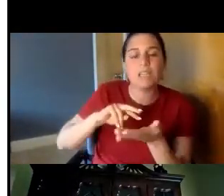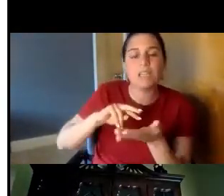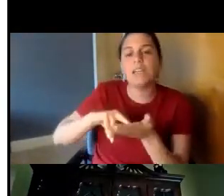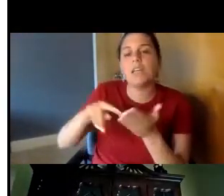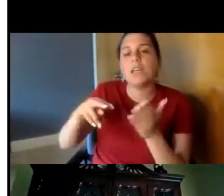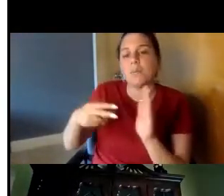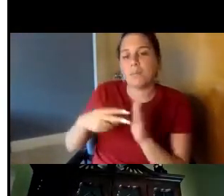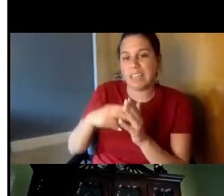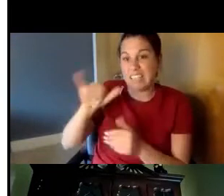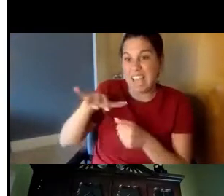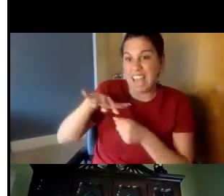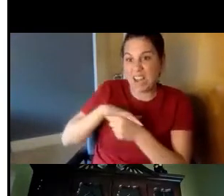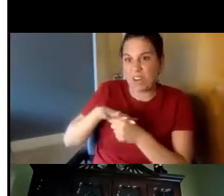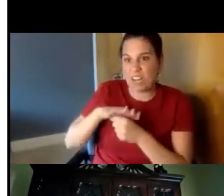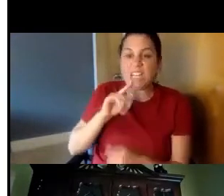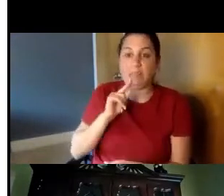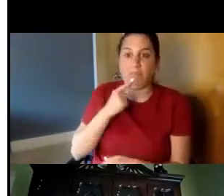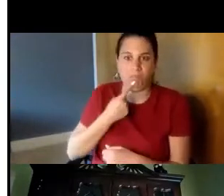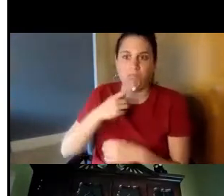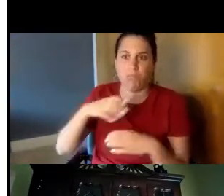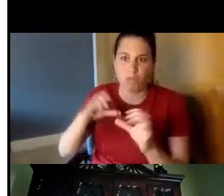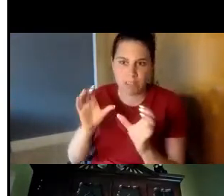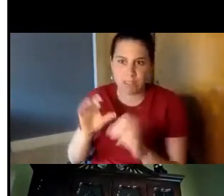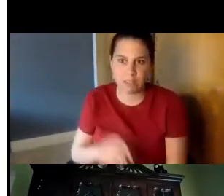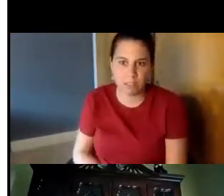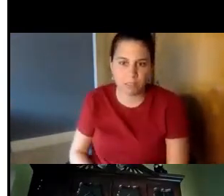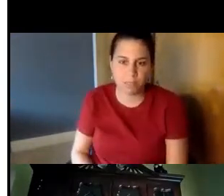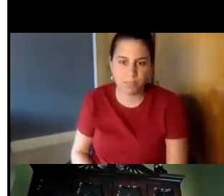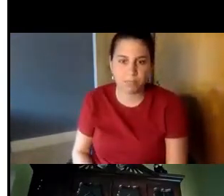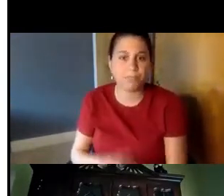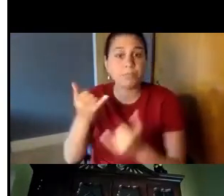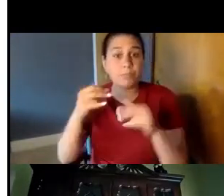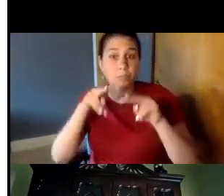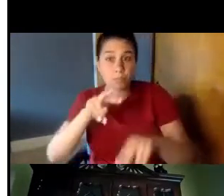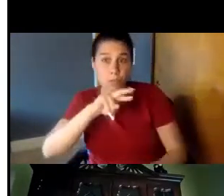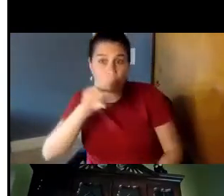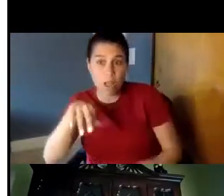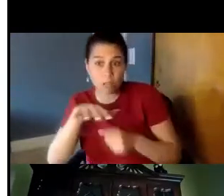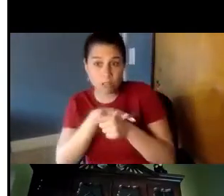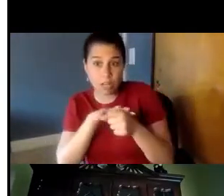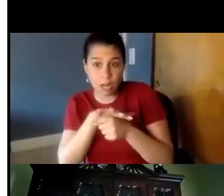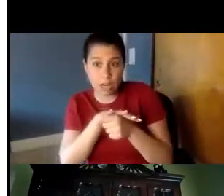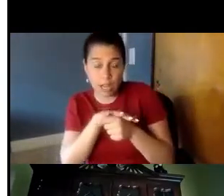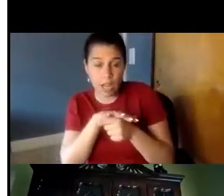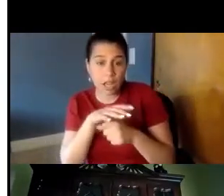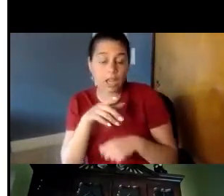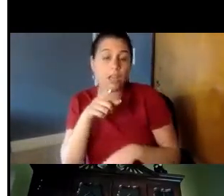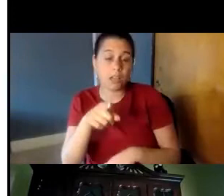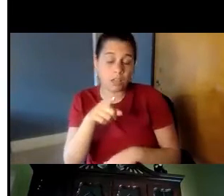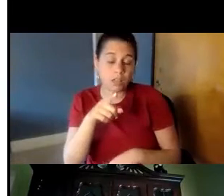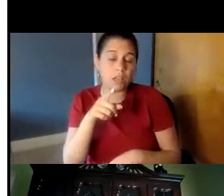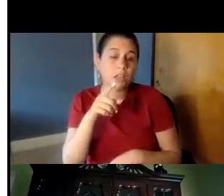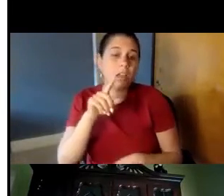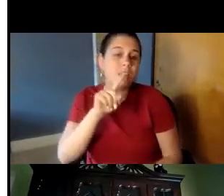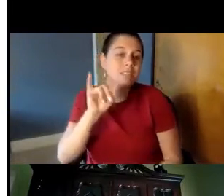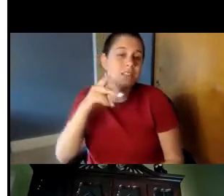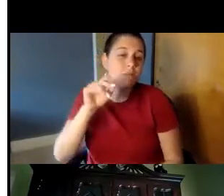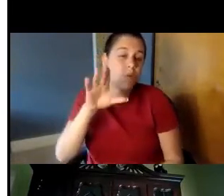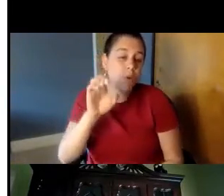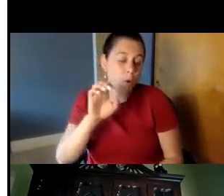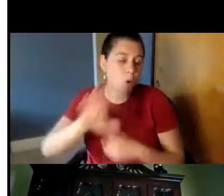in crisis. And if you look at the Rochester focus area that we talked about before, these zip codes all